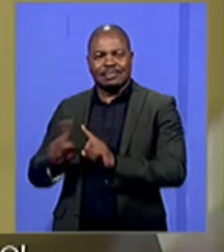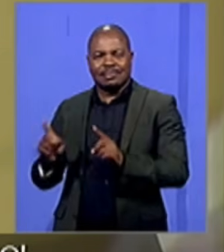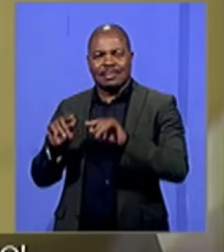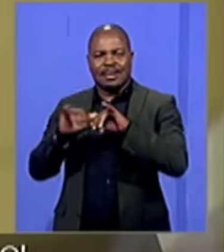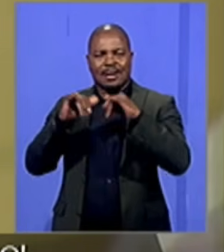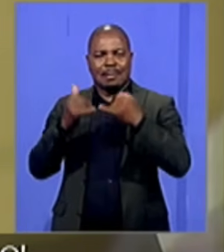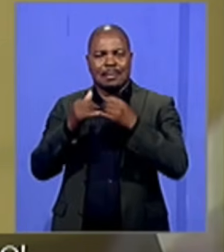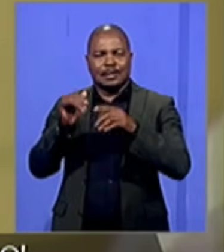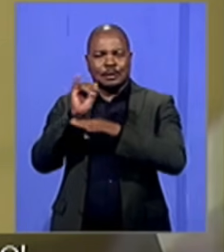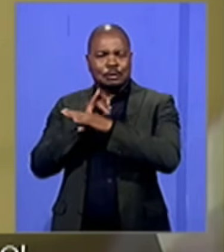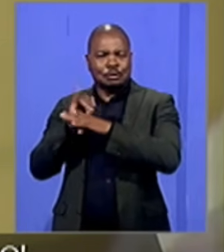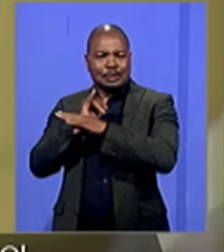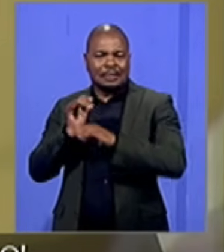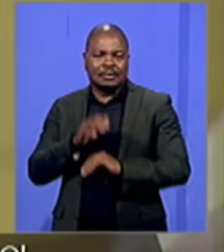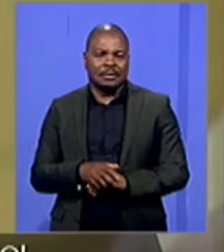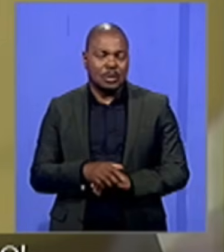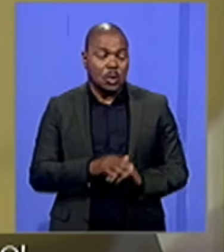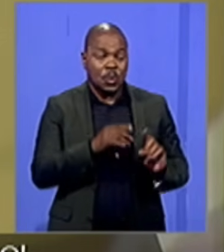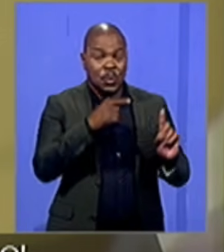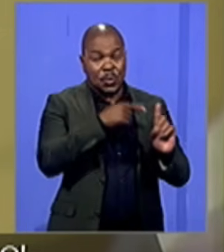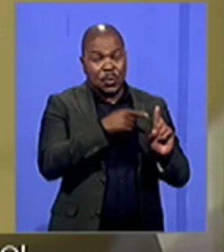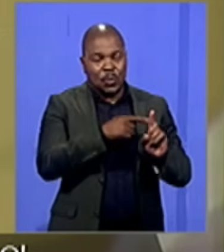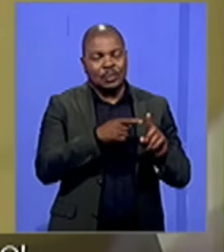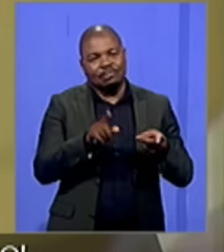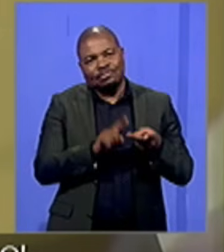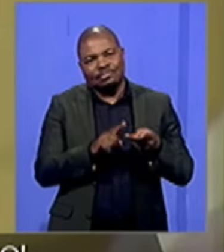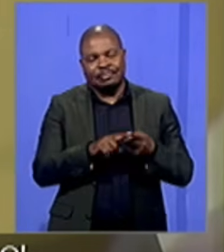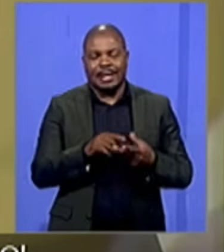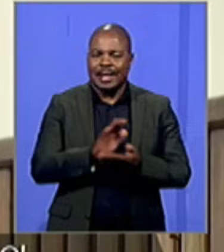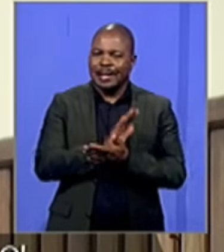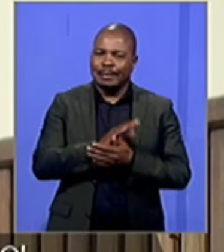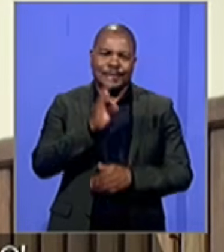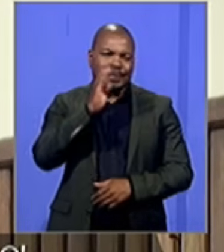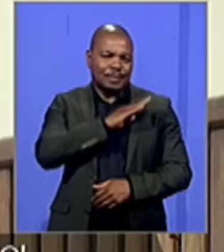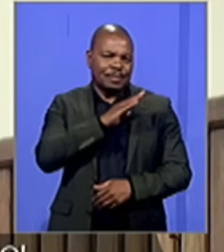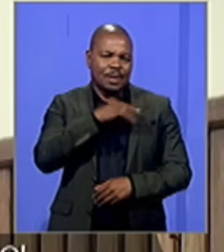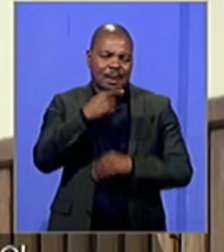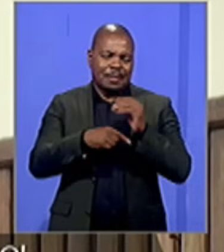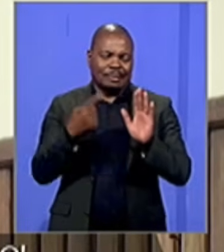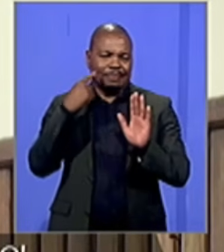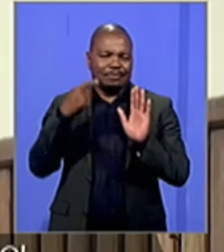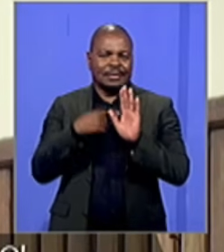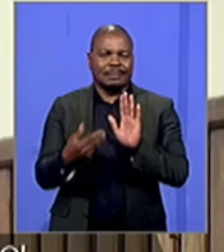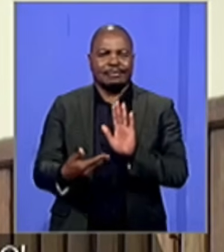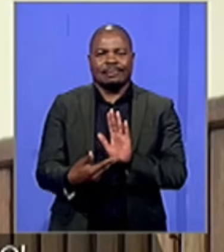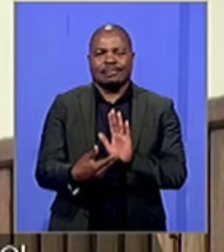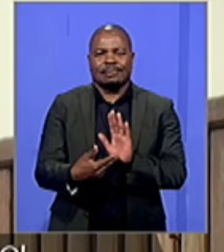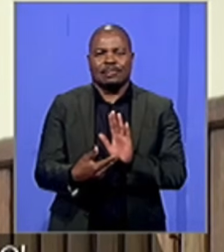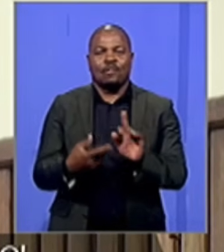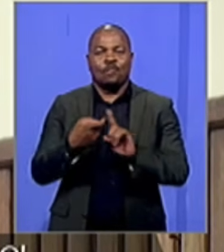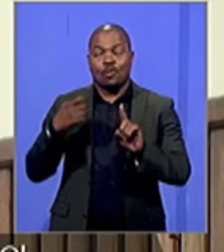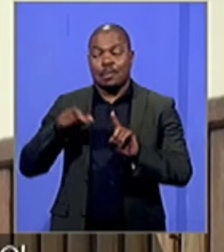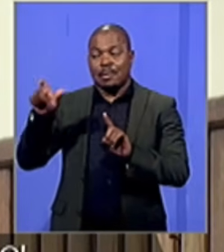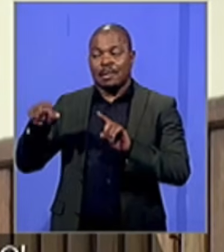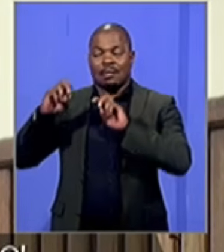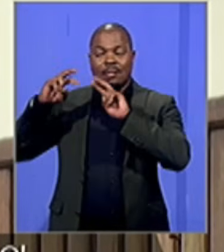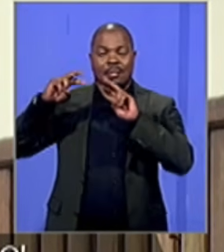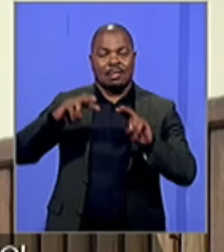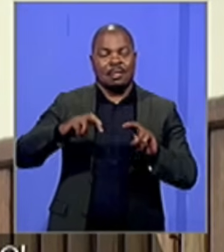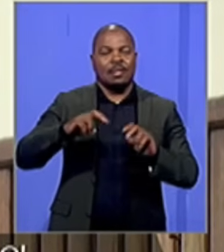inšorense. Setshwantsho o na bonagala a sa itumela ka ga bopaki jo bo ntshitsweng ke motlhankela wa